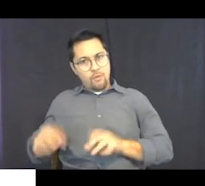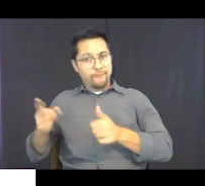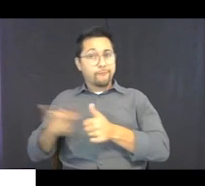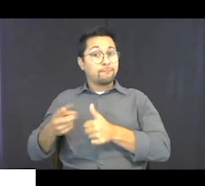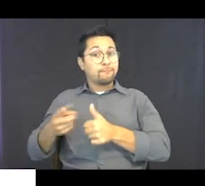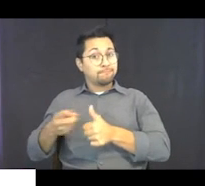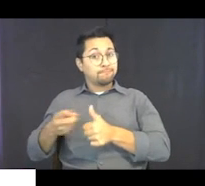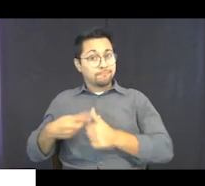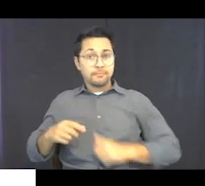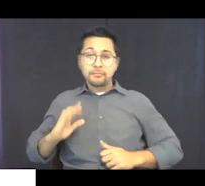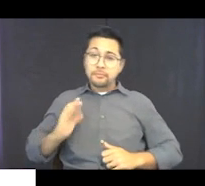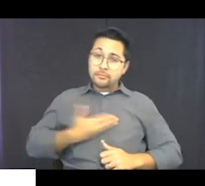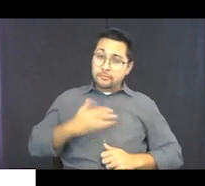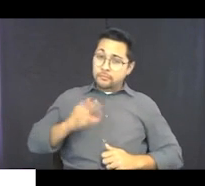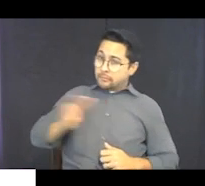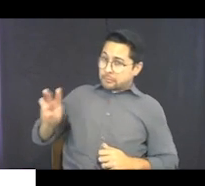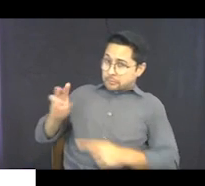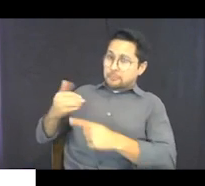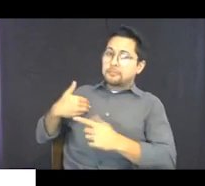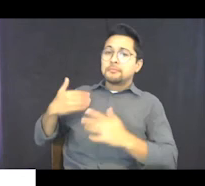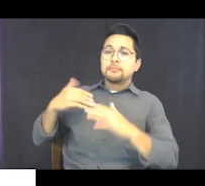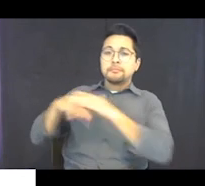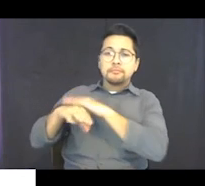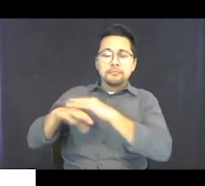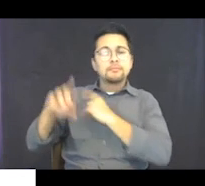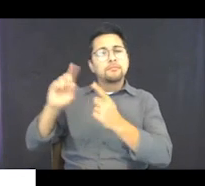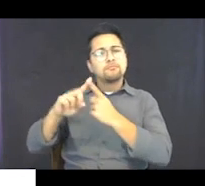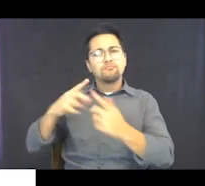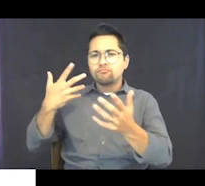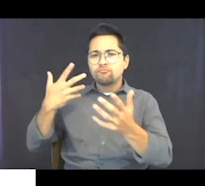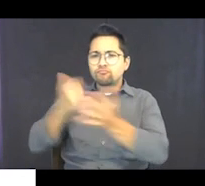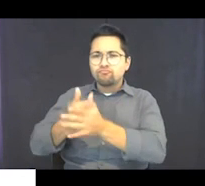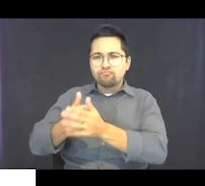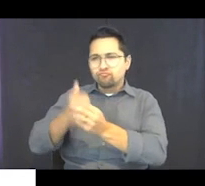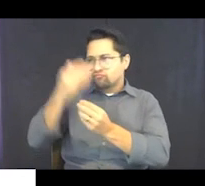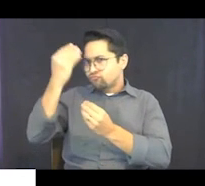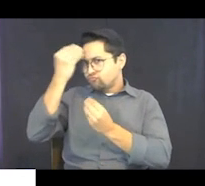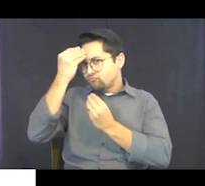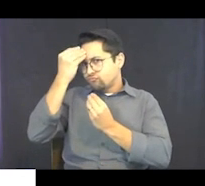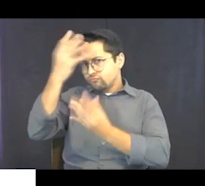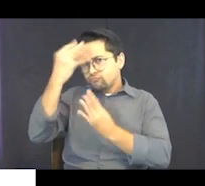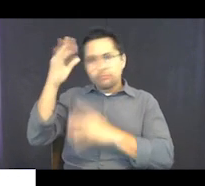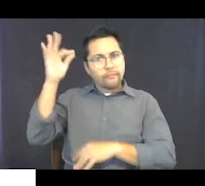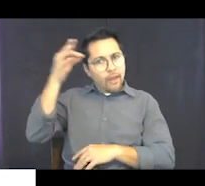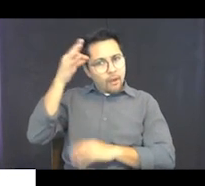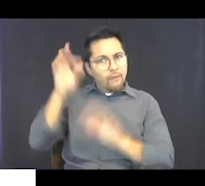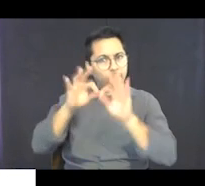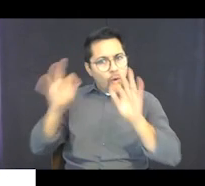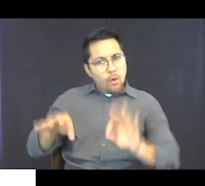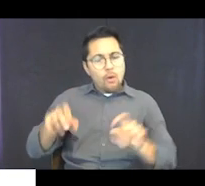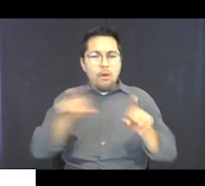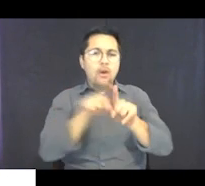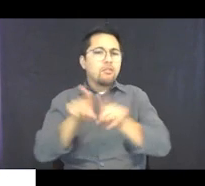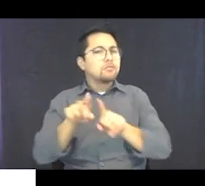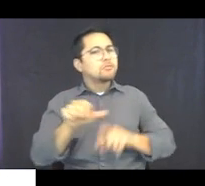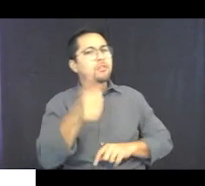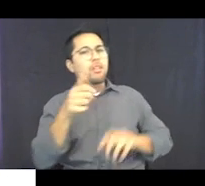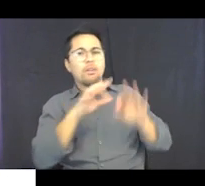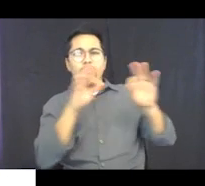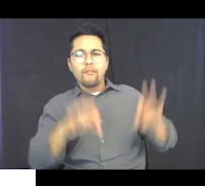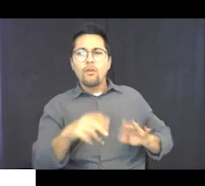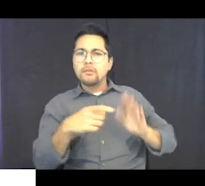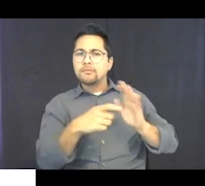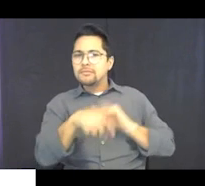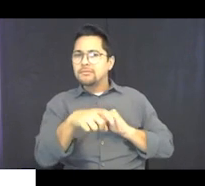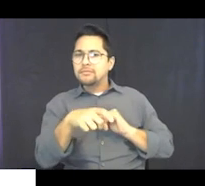Our website provides access to up-to-date federal forms, as well as other forms necessary to comply